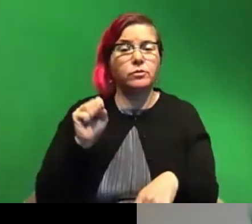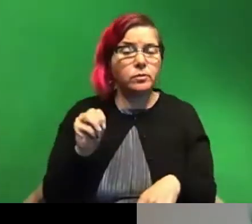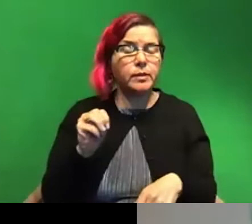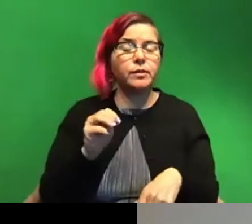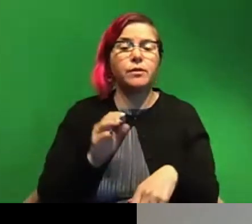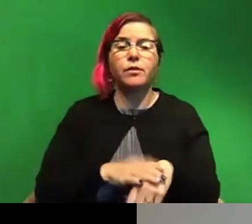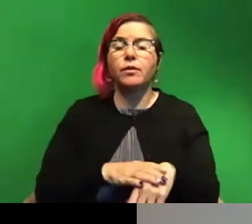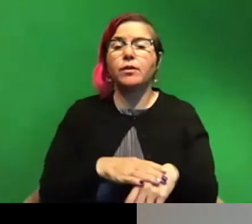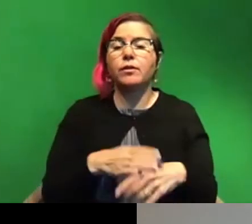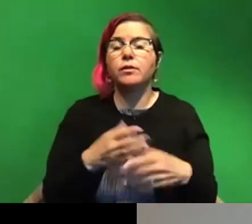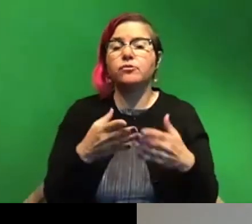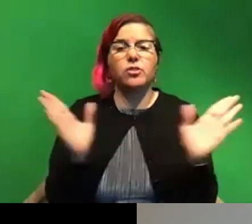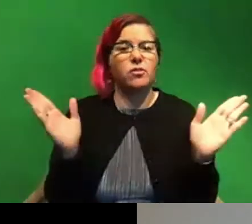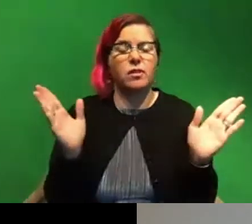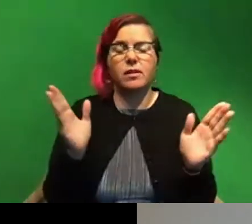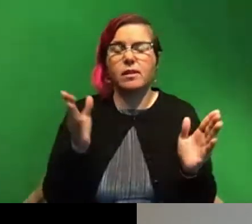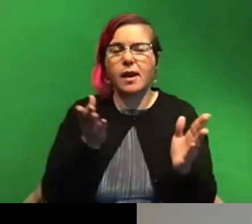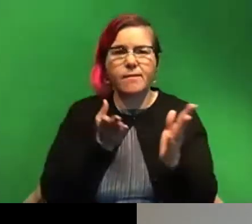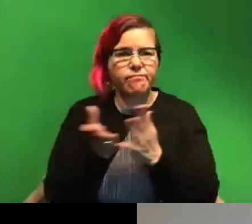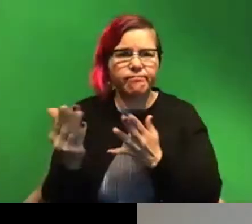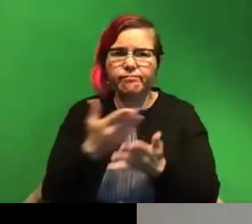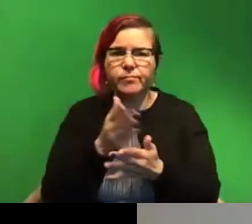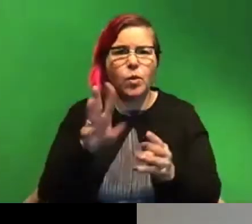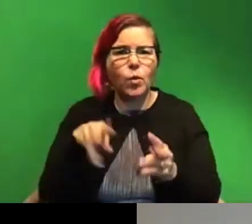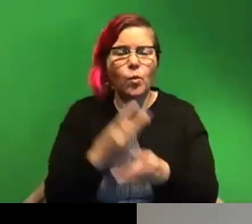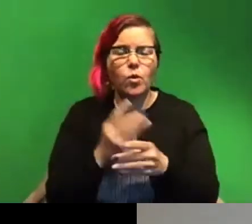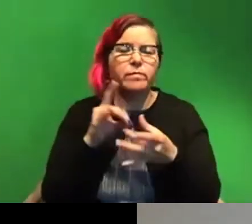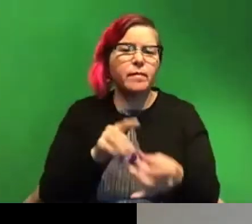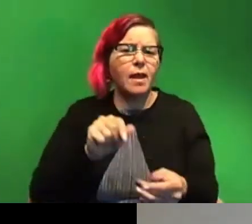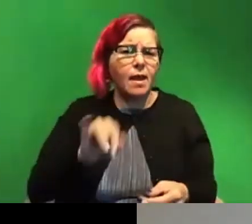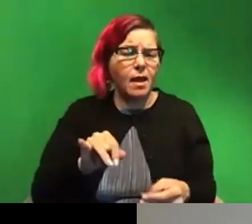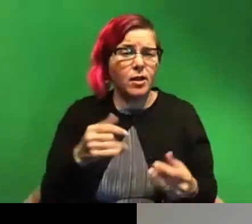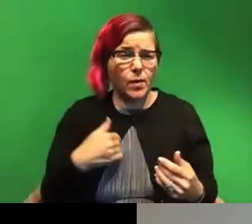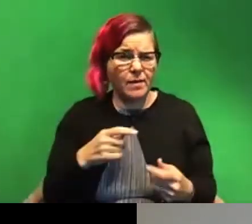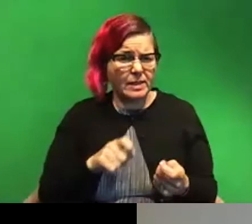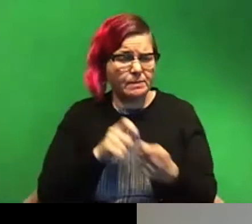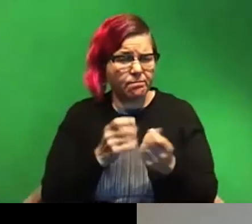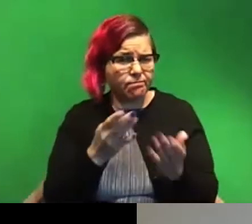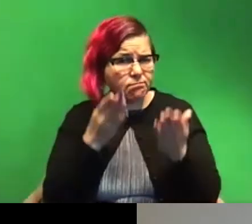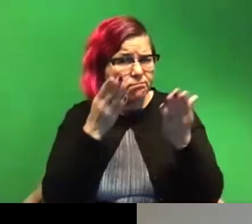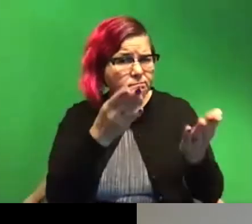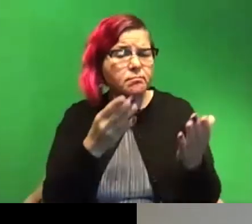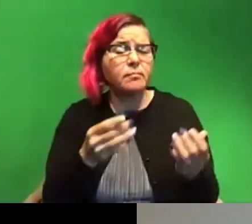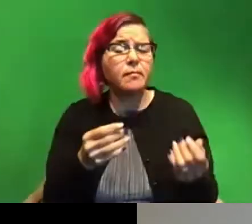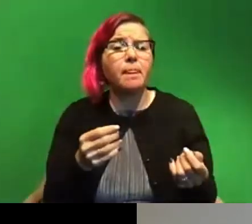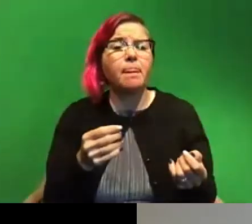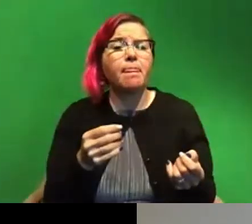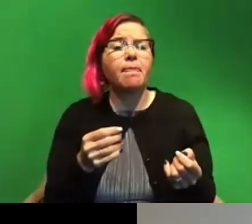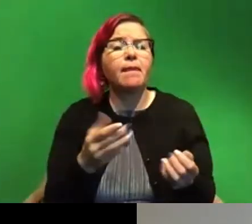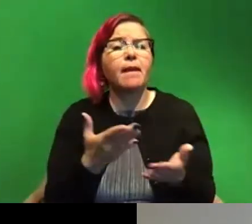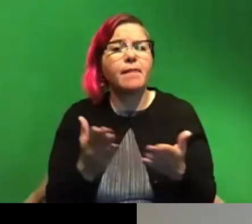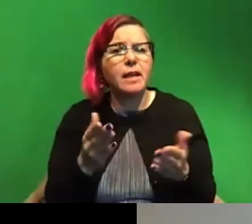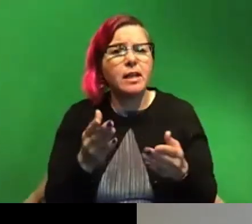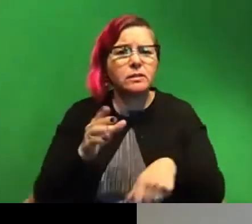on just generally like navigating the world around AI. Do you have any like specific suggestions on things to be